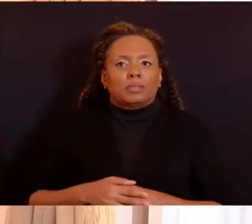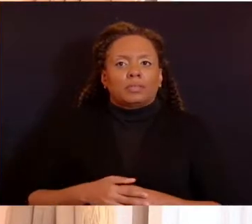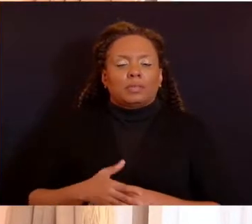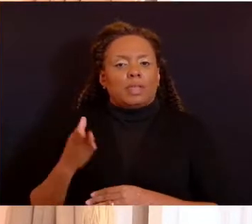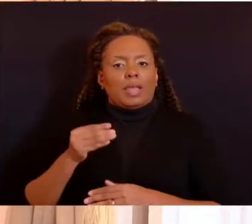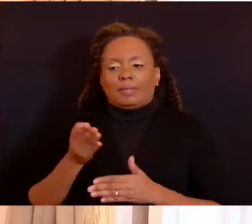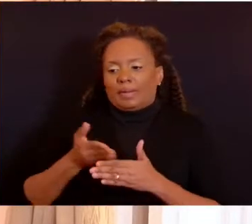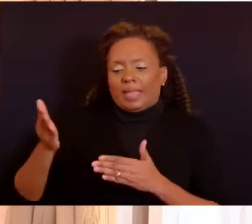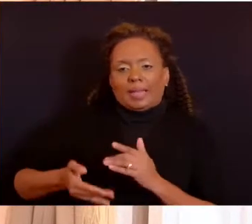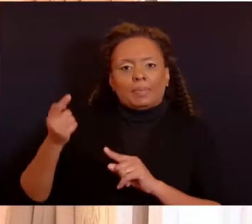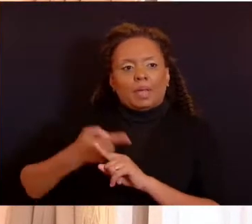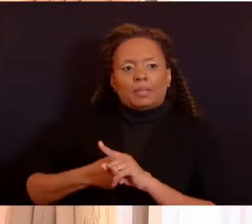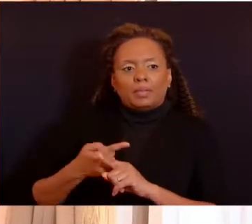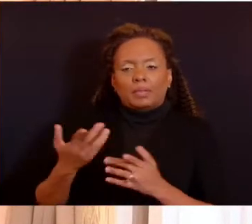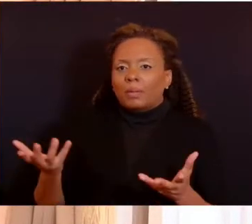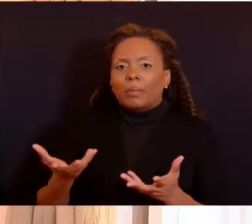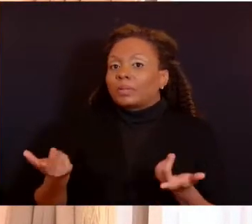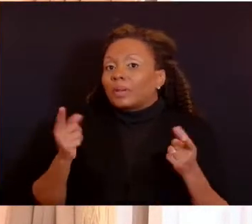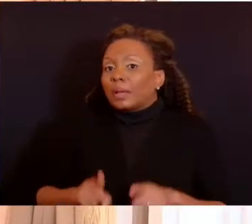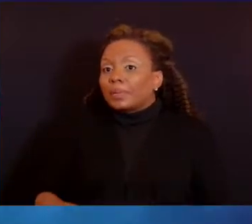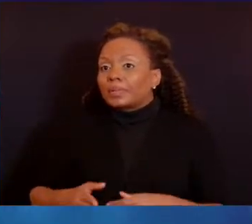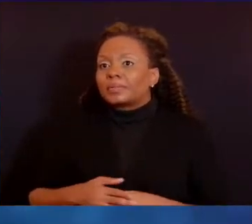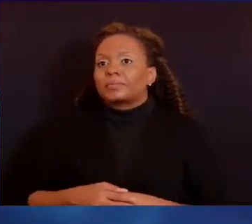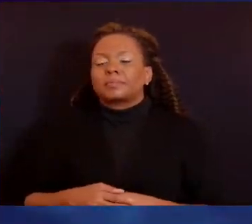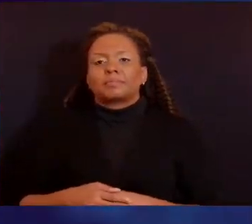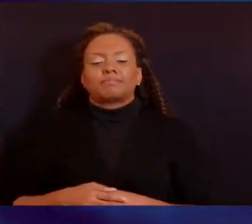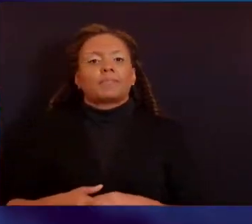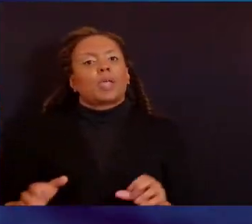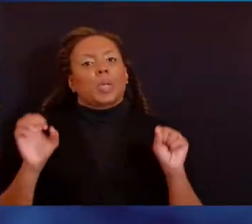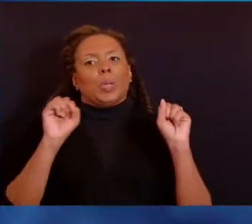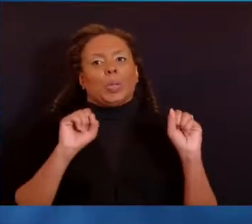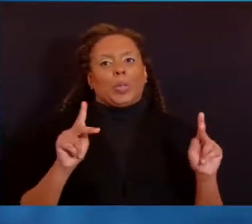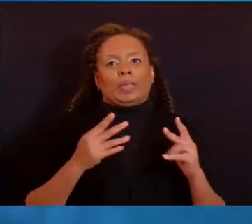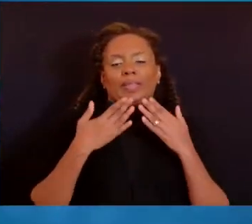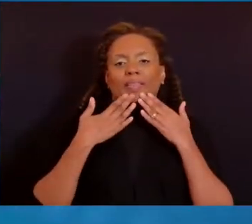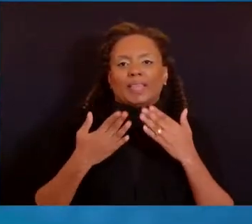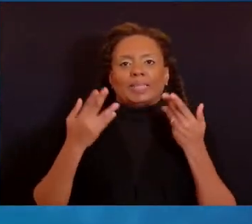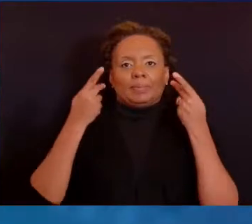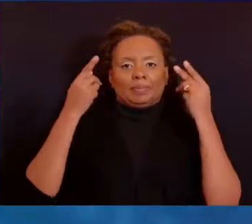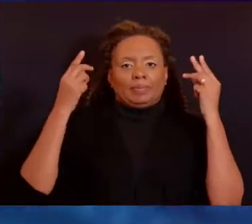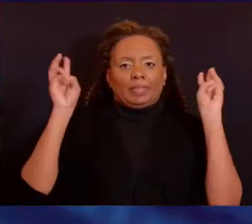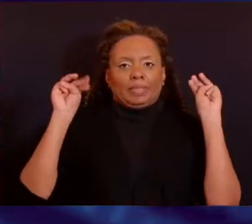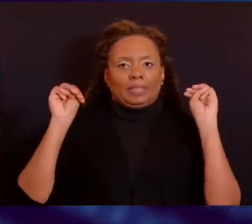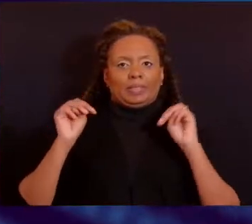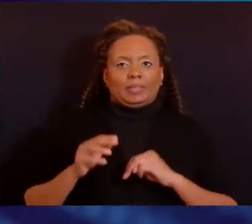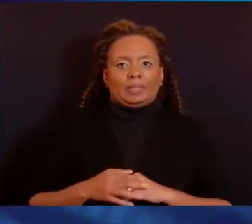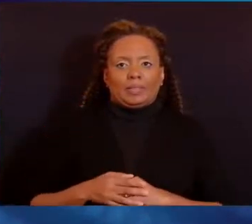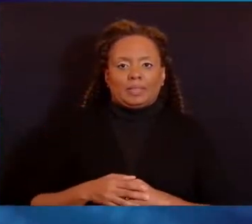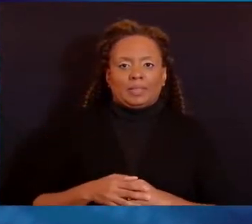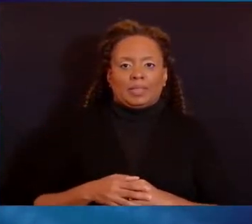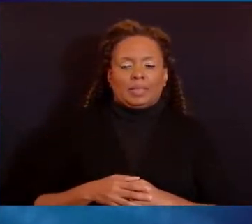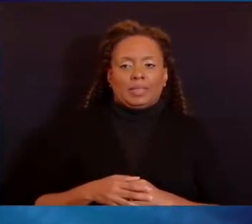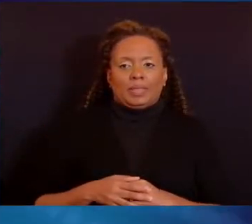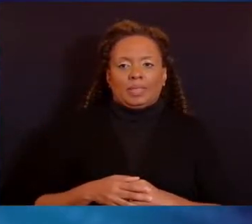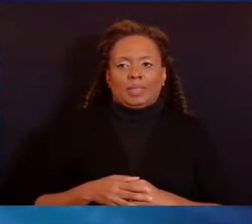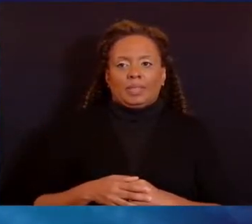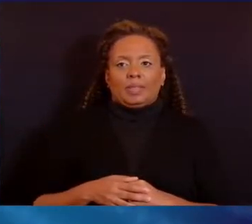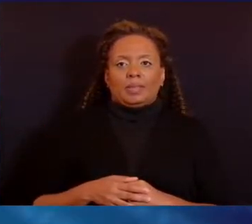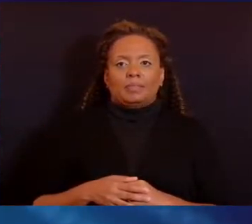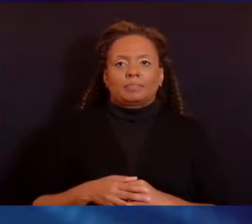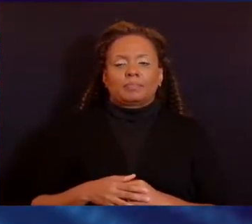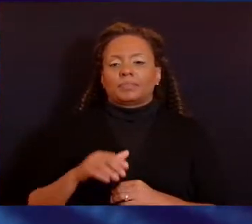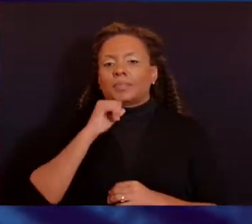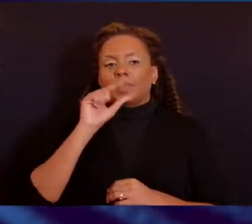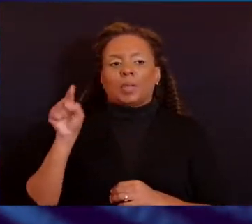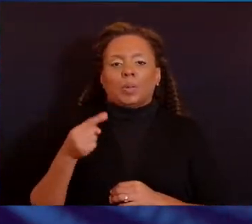the month? Thank you. Thank you, Prime Minister. Thank you for that. And Prime Minister, if I may add, perhaps go beyond the month